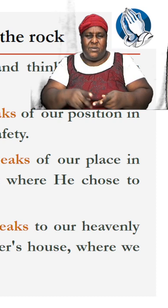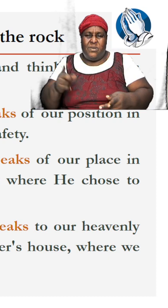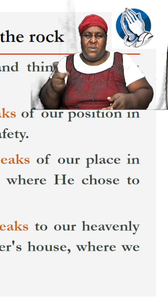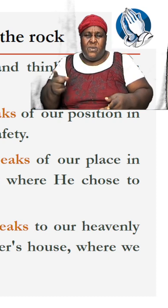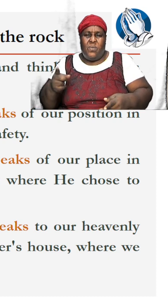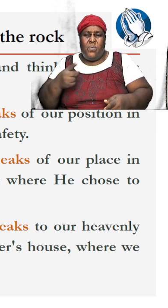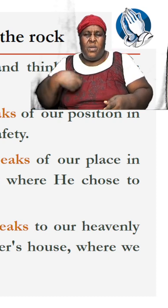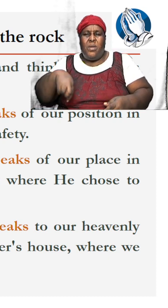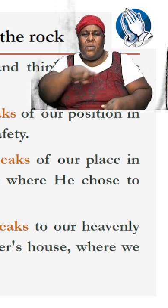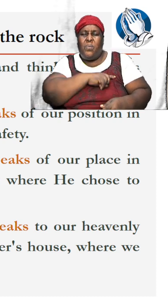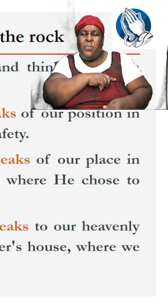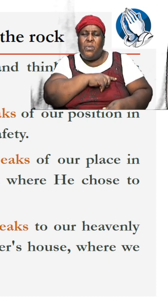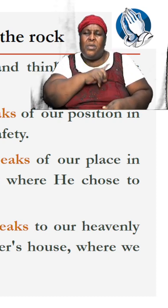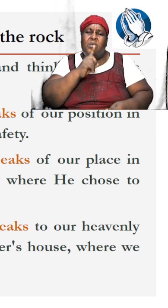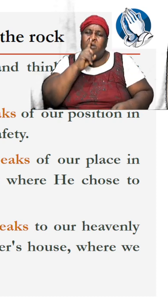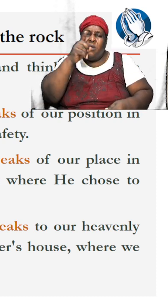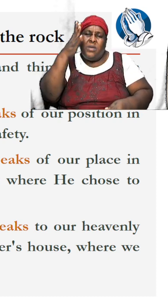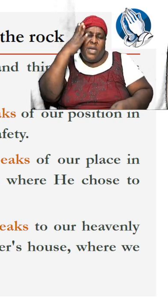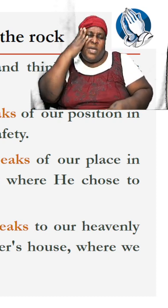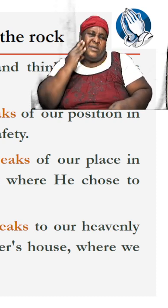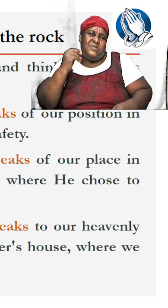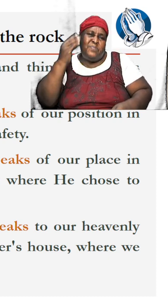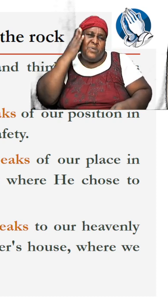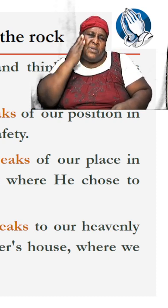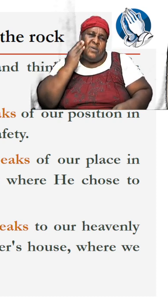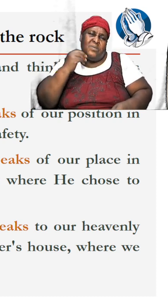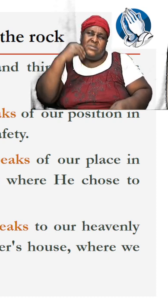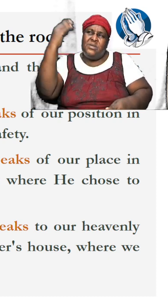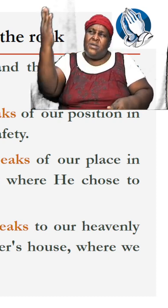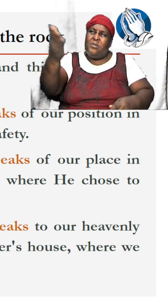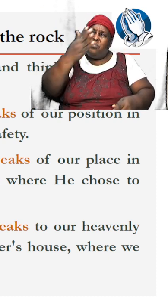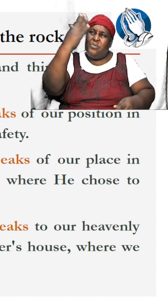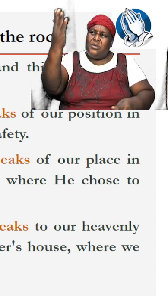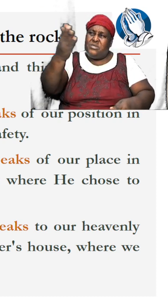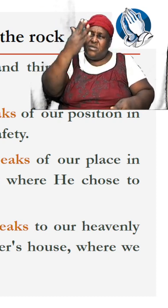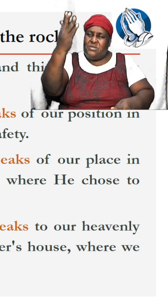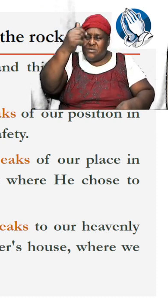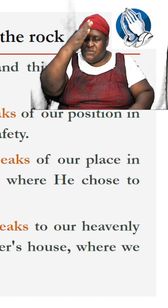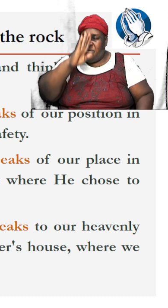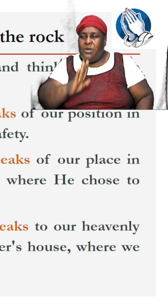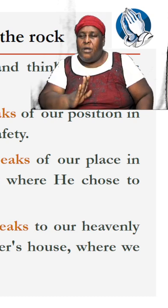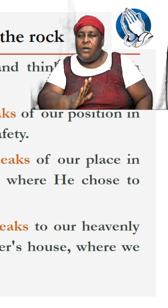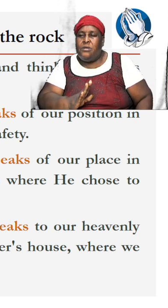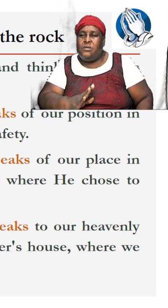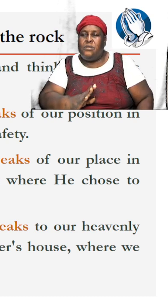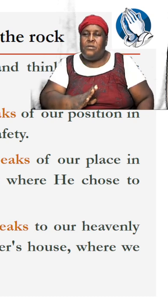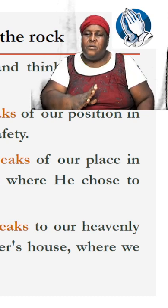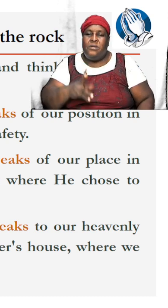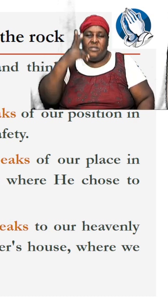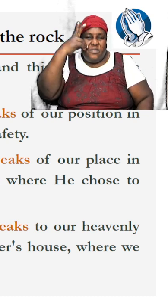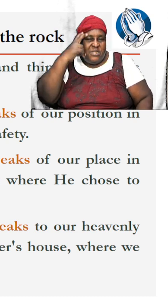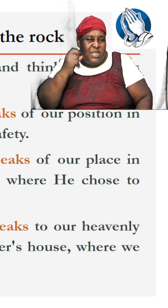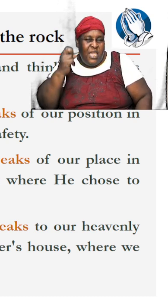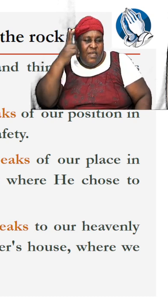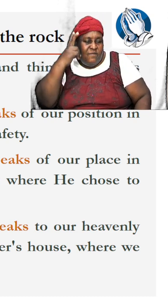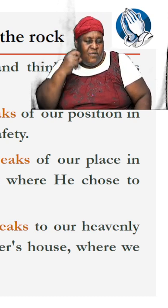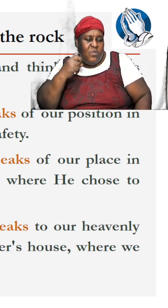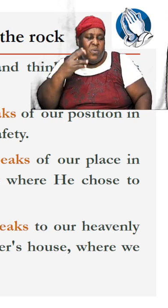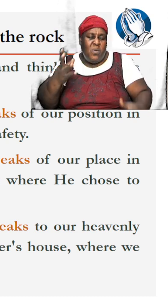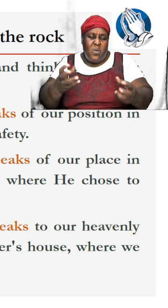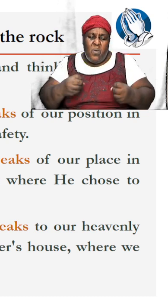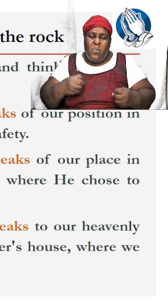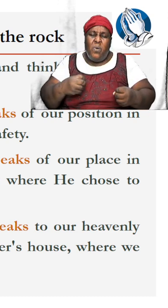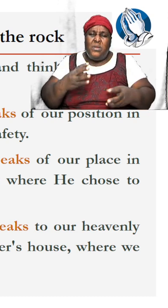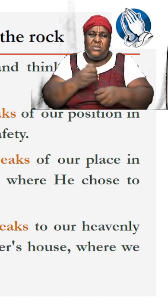can truly experience the presence of Almighty God. The devil wants to get you to